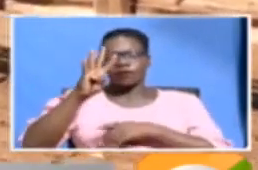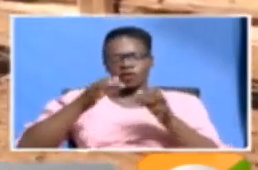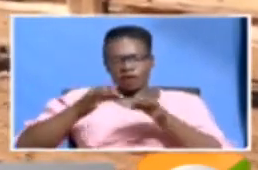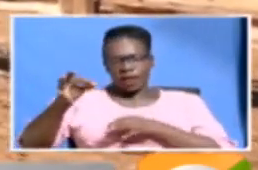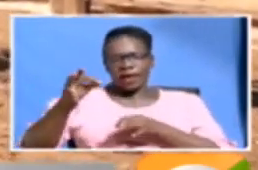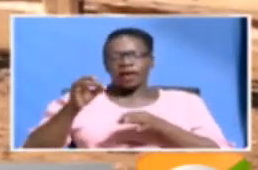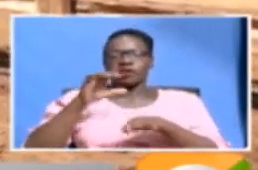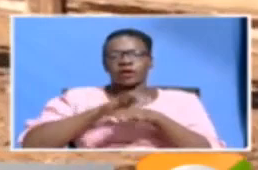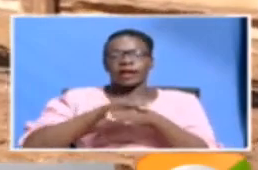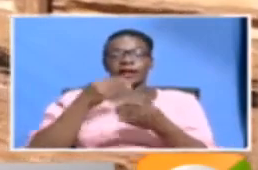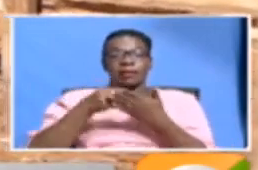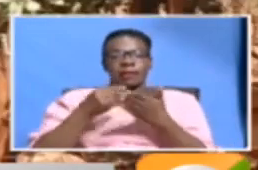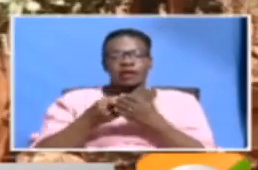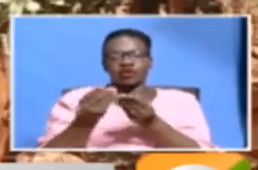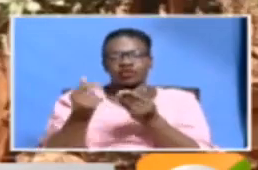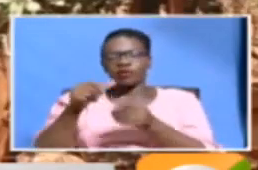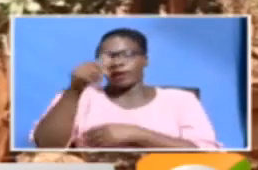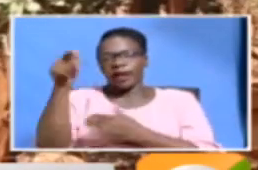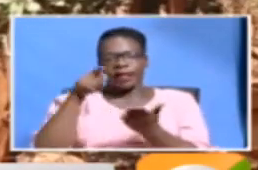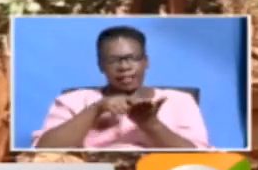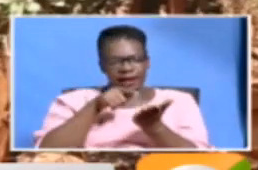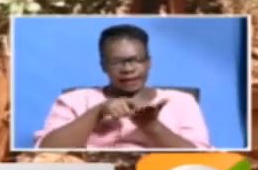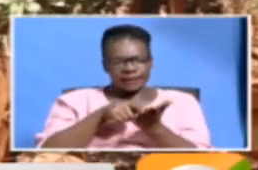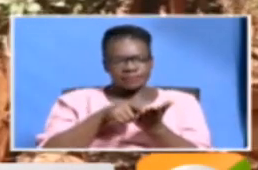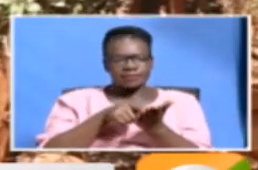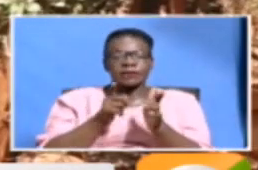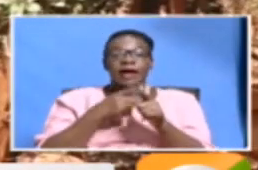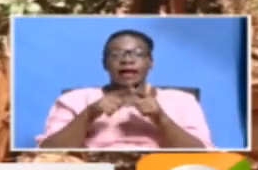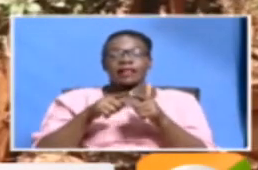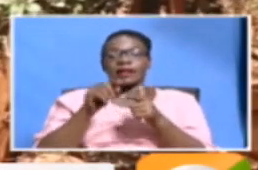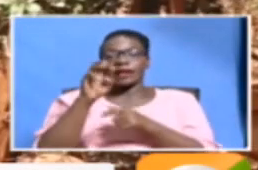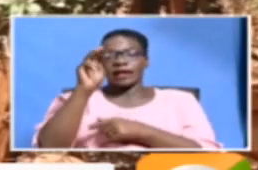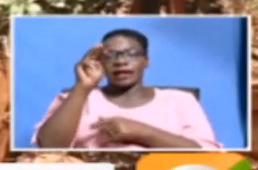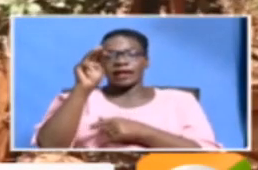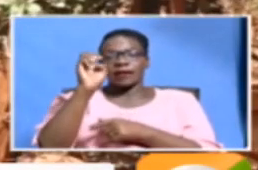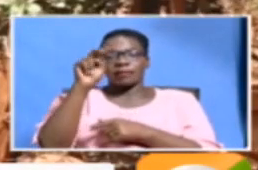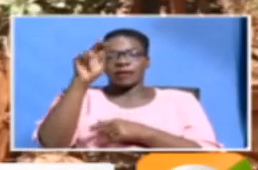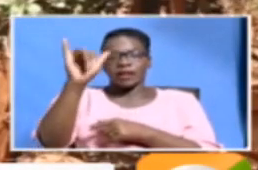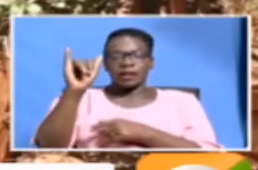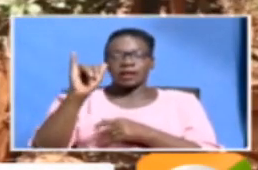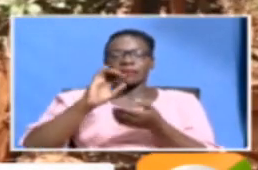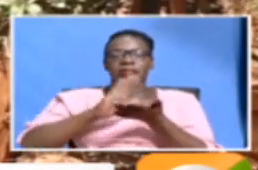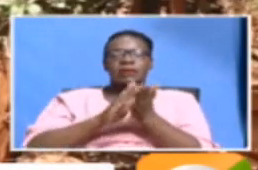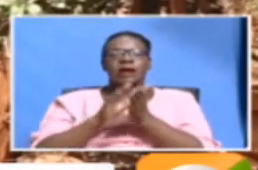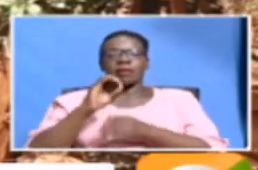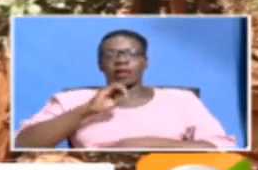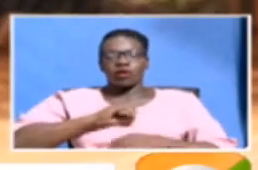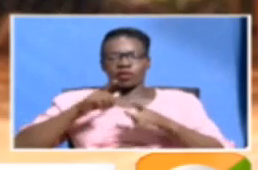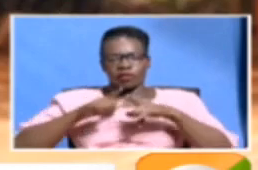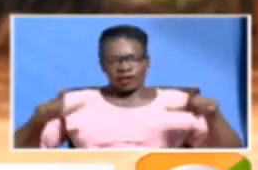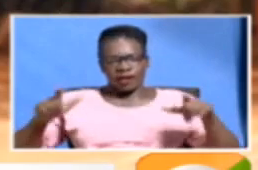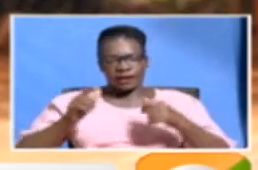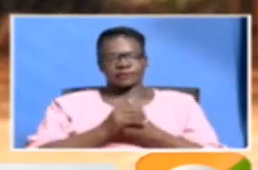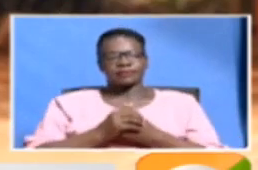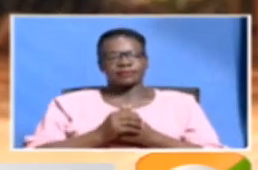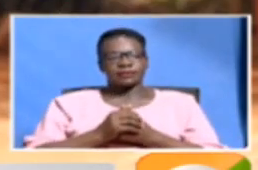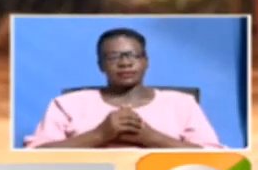to get money to settle a debt. This is how Emily became the owner of the land, or at least that's what she thought.